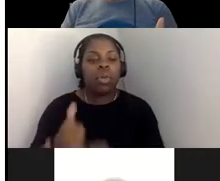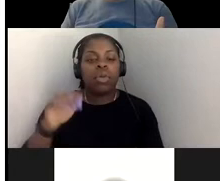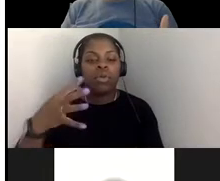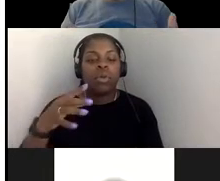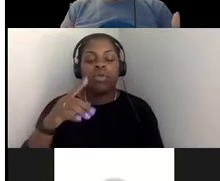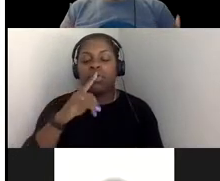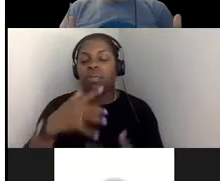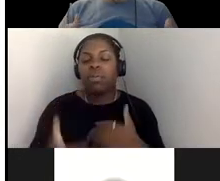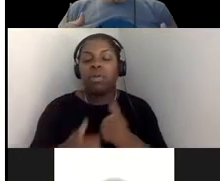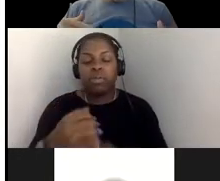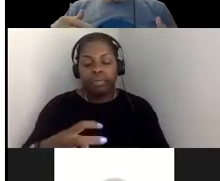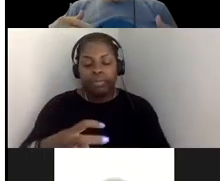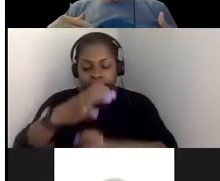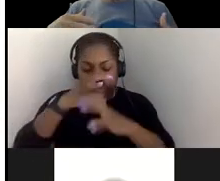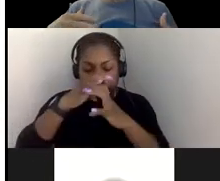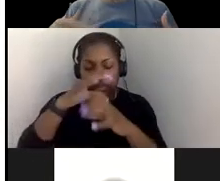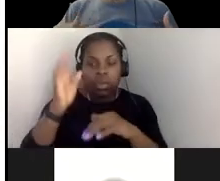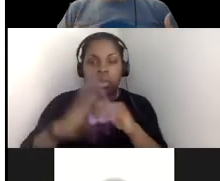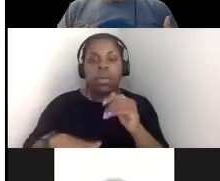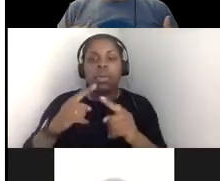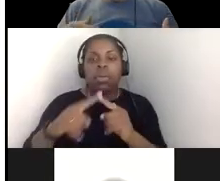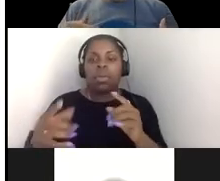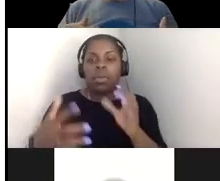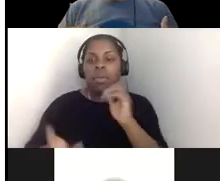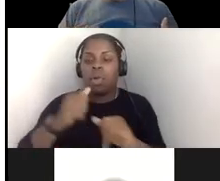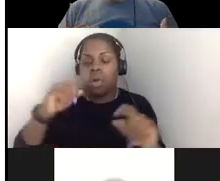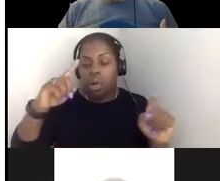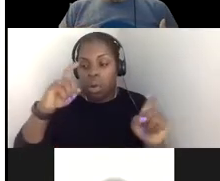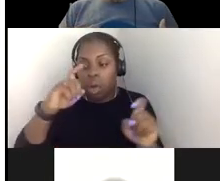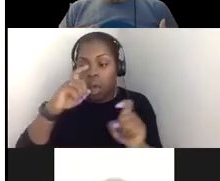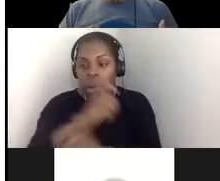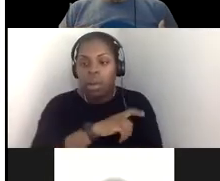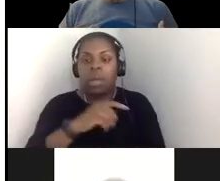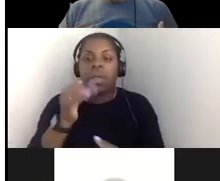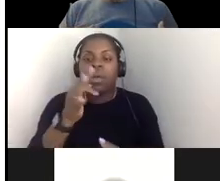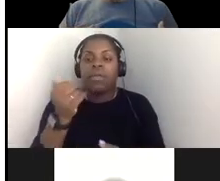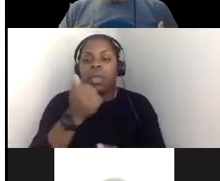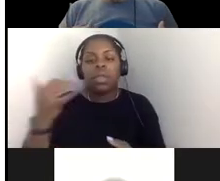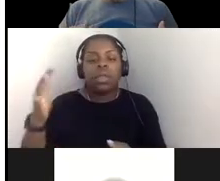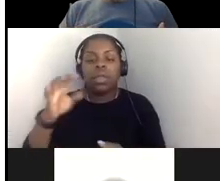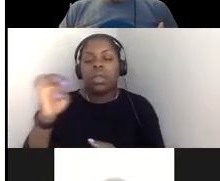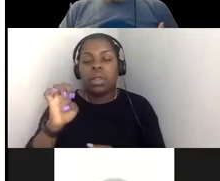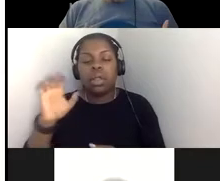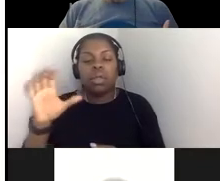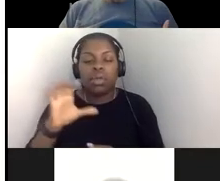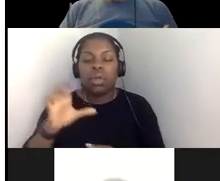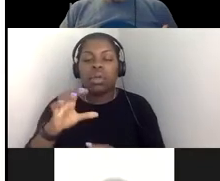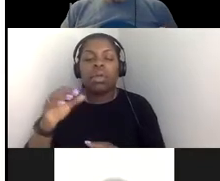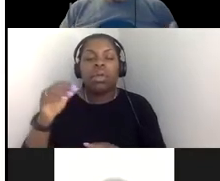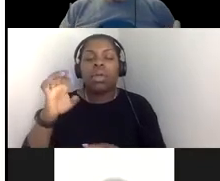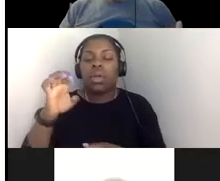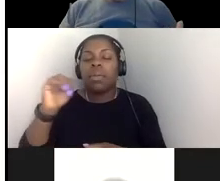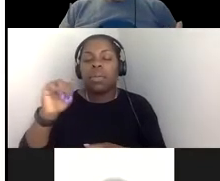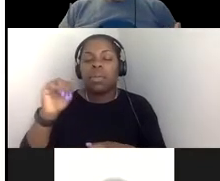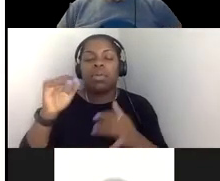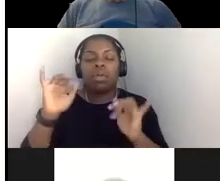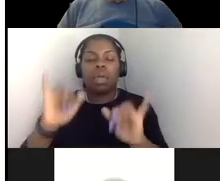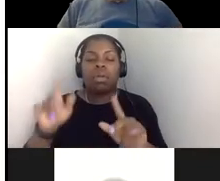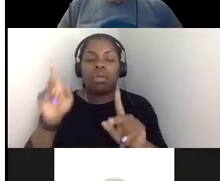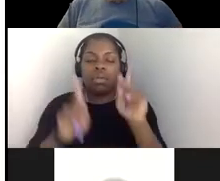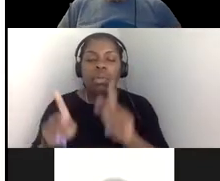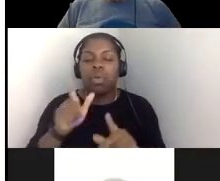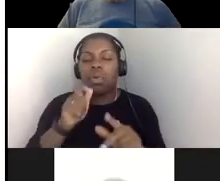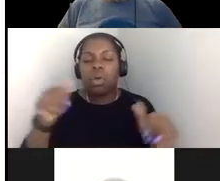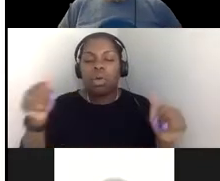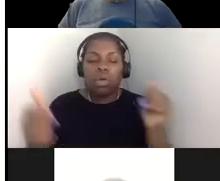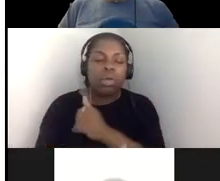the fastest growing and the most complicated sector of electronic monitors, and that's people who are under the authority